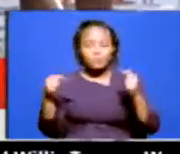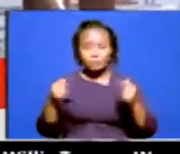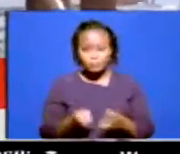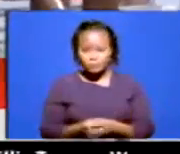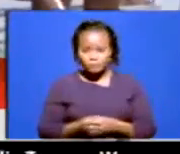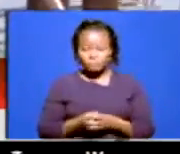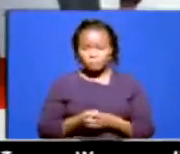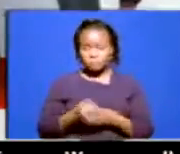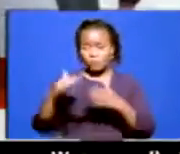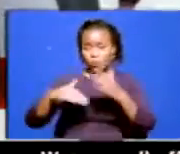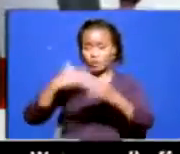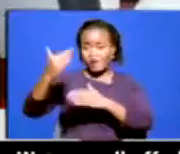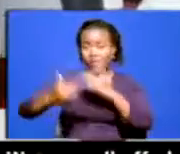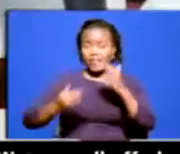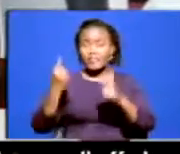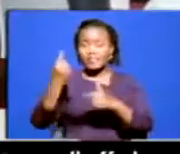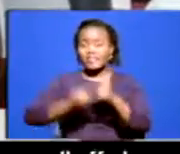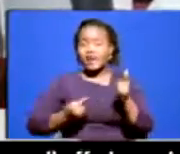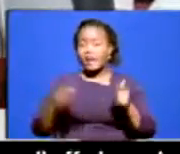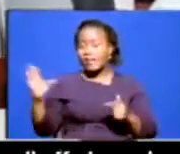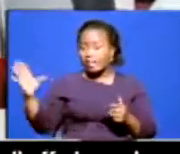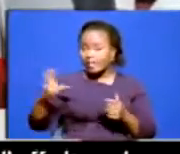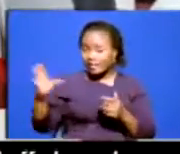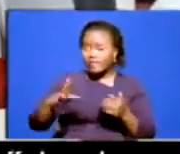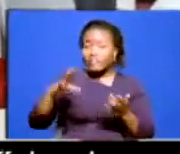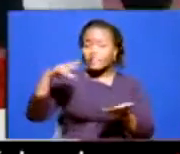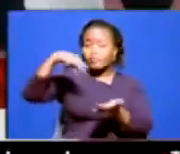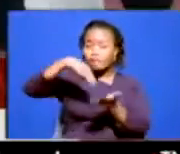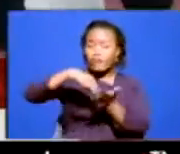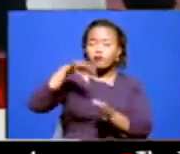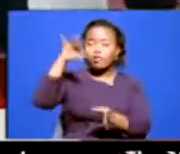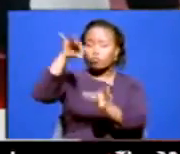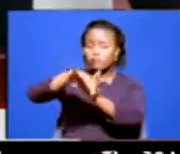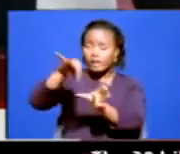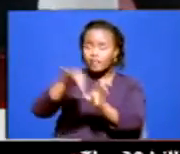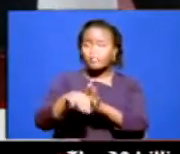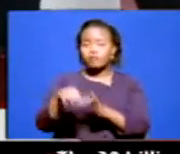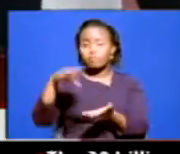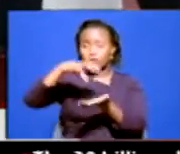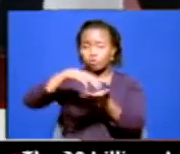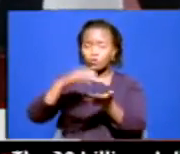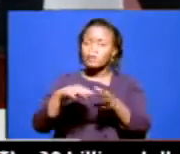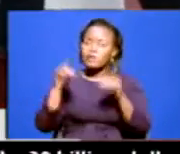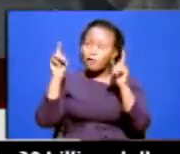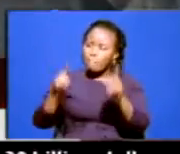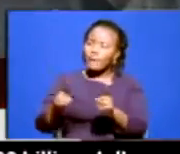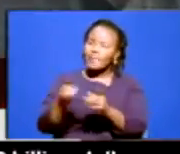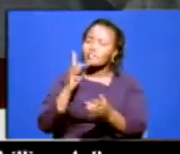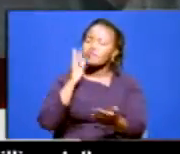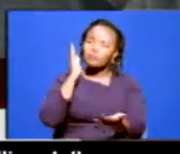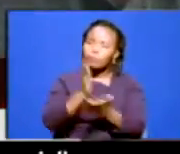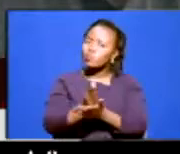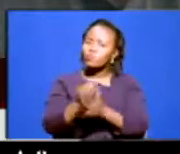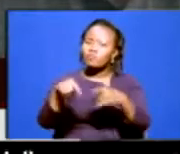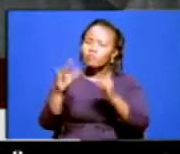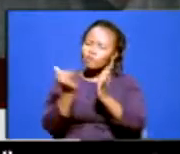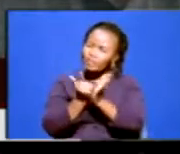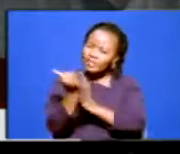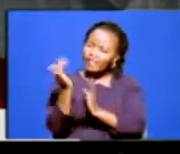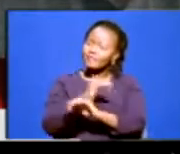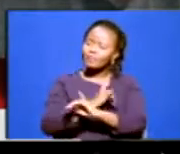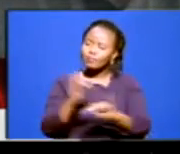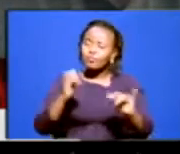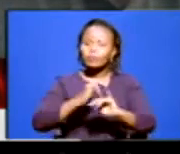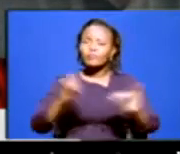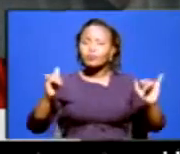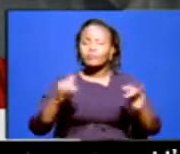Come next year, candidates seeking elective positions will be required to prove that they are persons of integrity. We shall now even use the